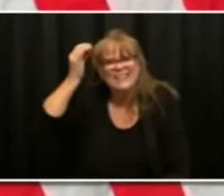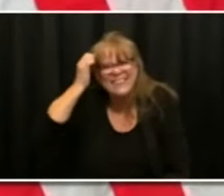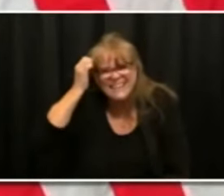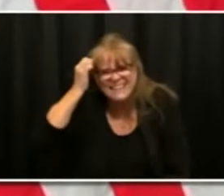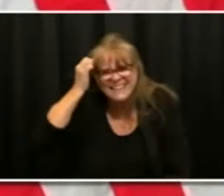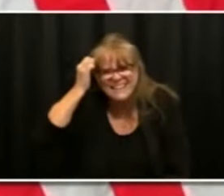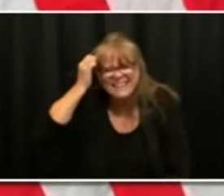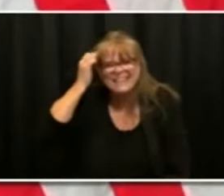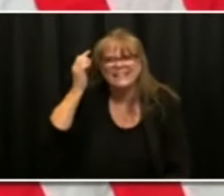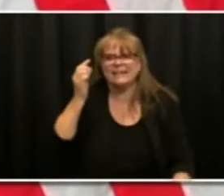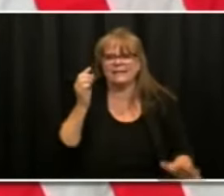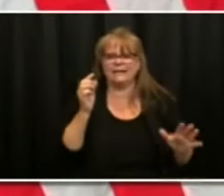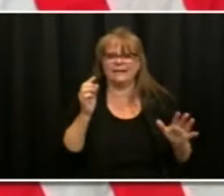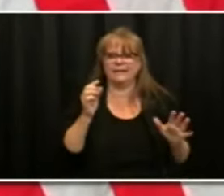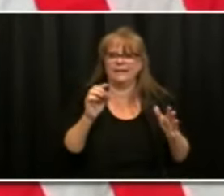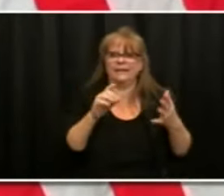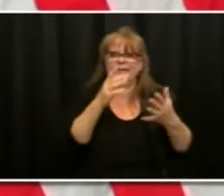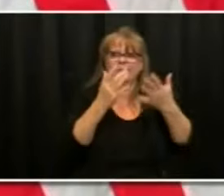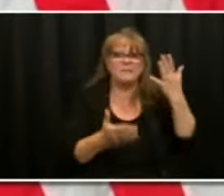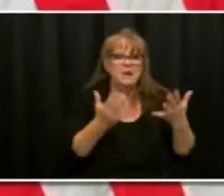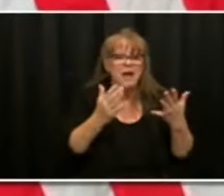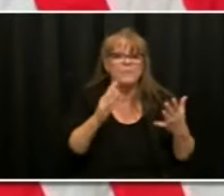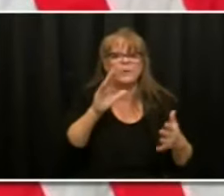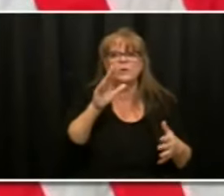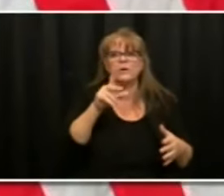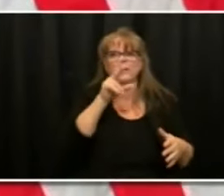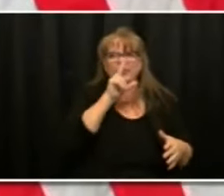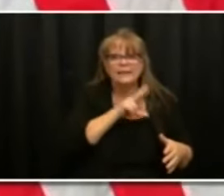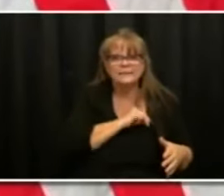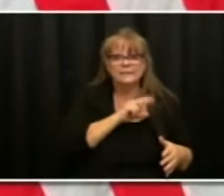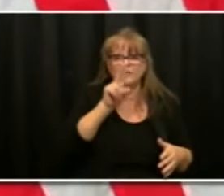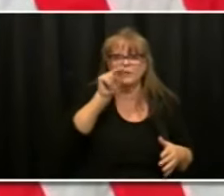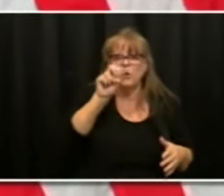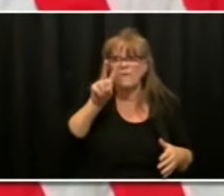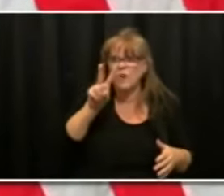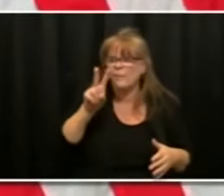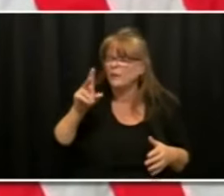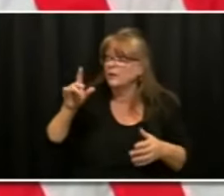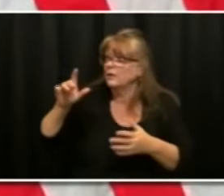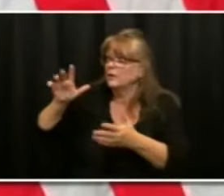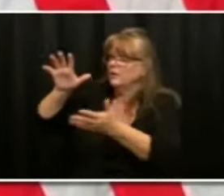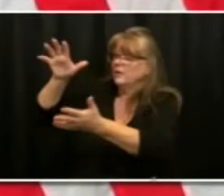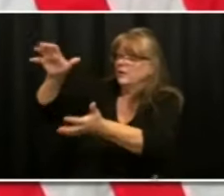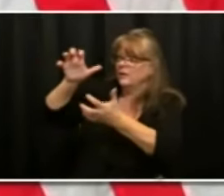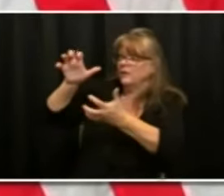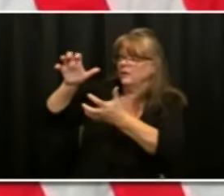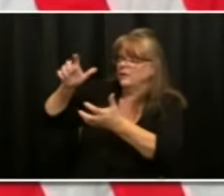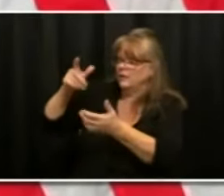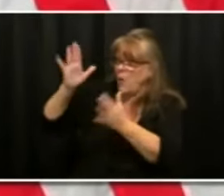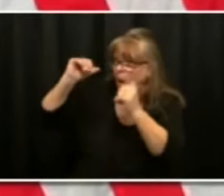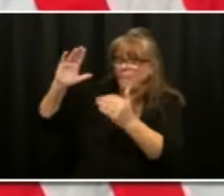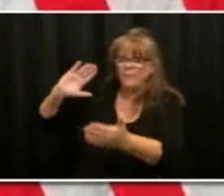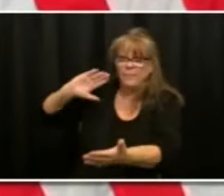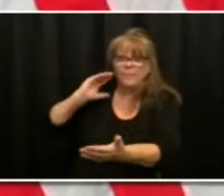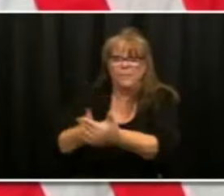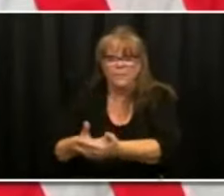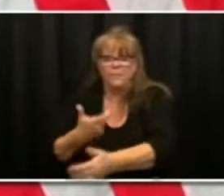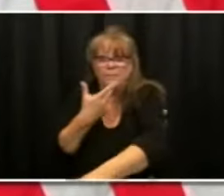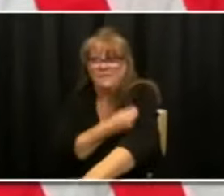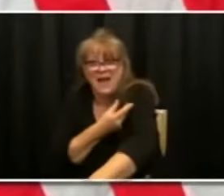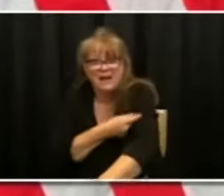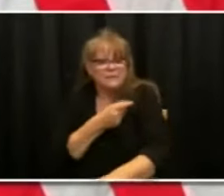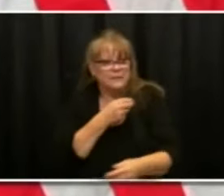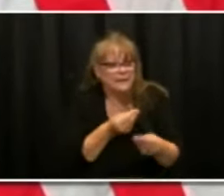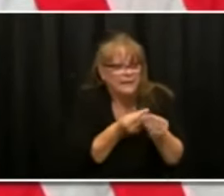as late November or early December, with initial doses available in December and a